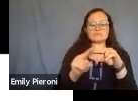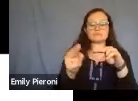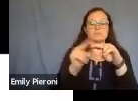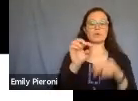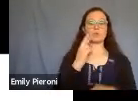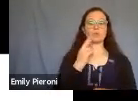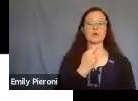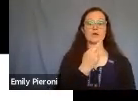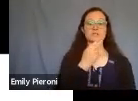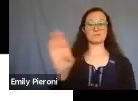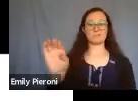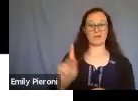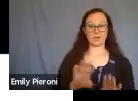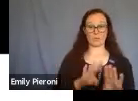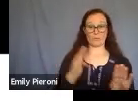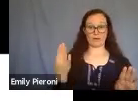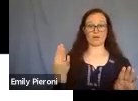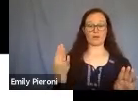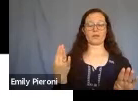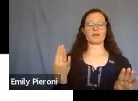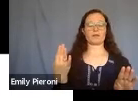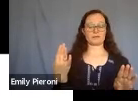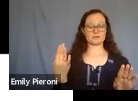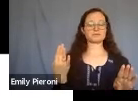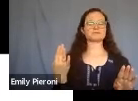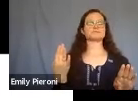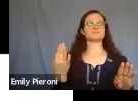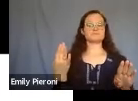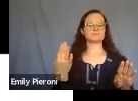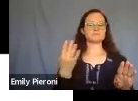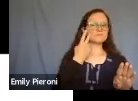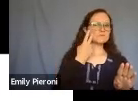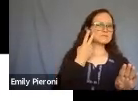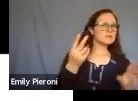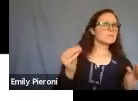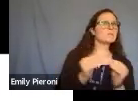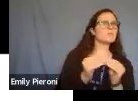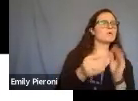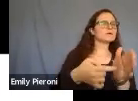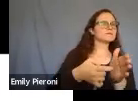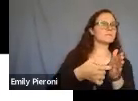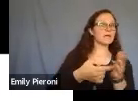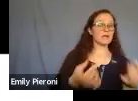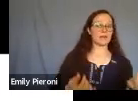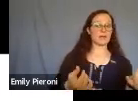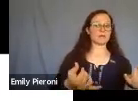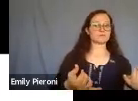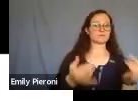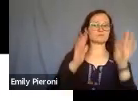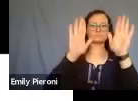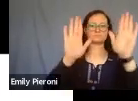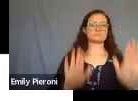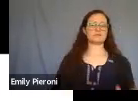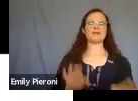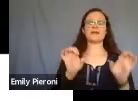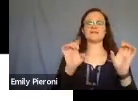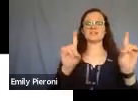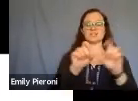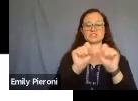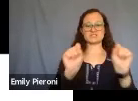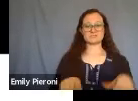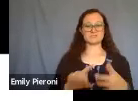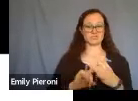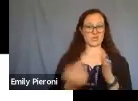back, everything's starting to, the demand's starting to show, and then we're just waiting for the food storage or the education system to start back up too as well.